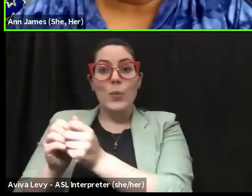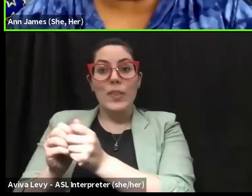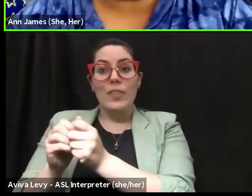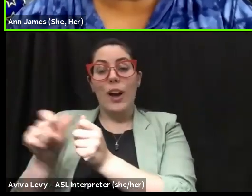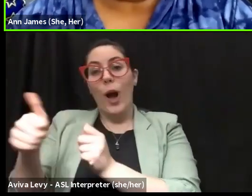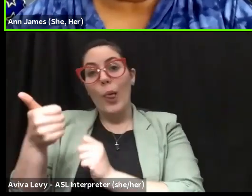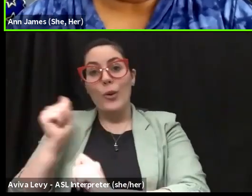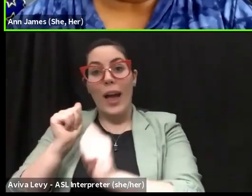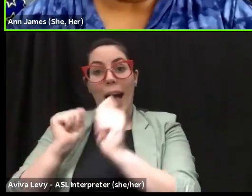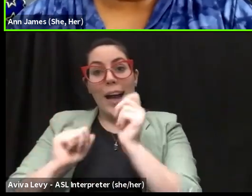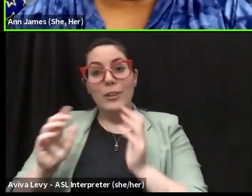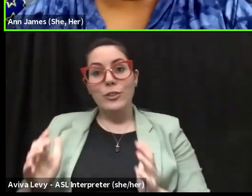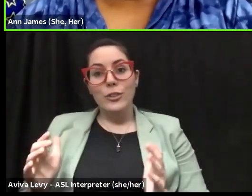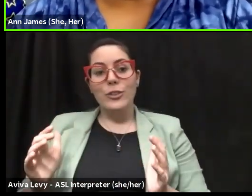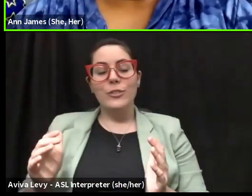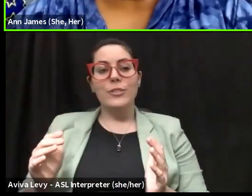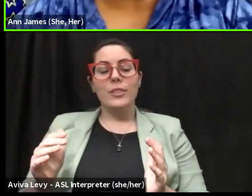How far should